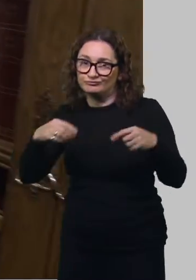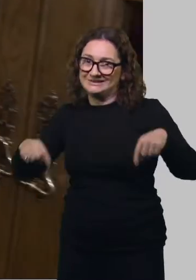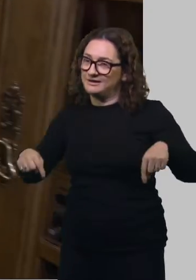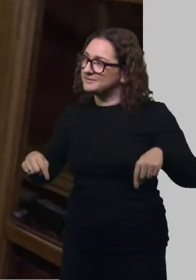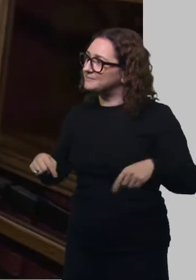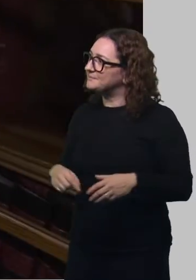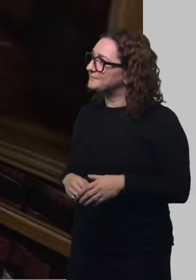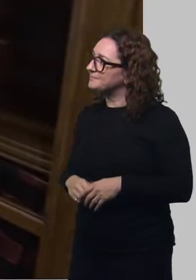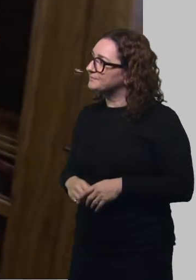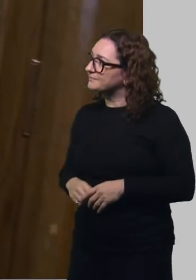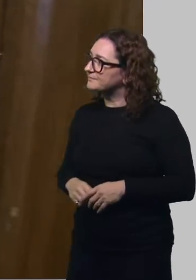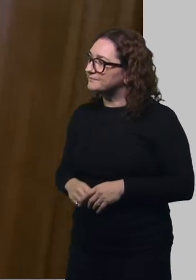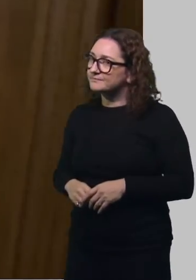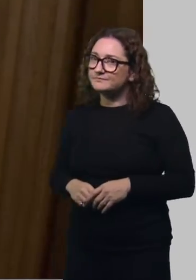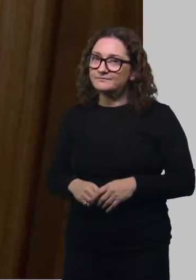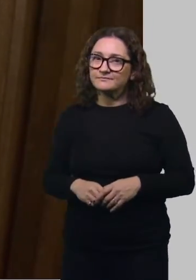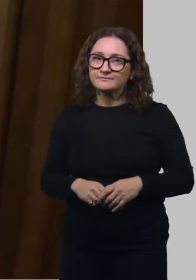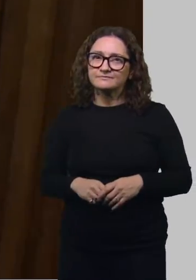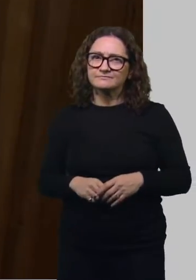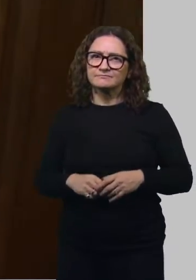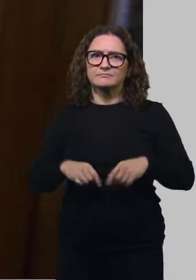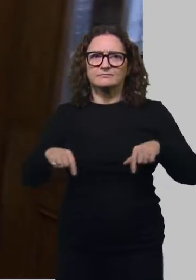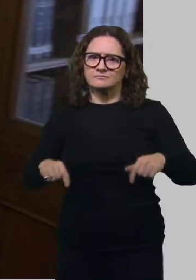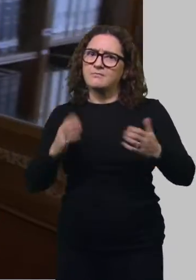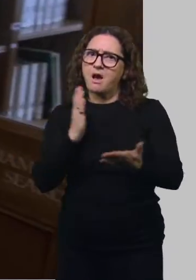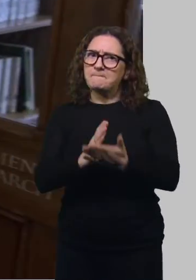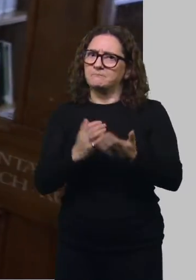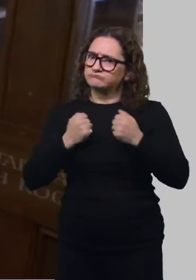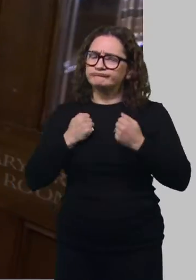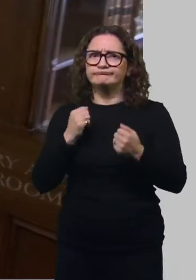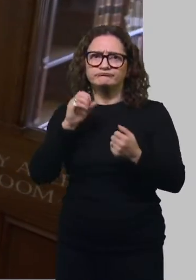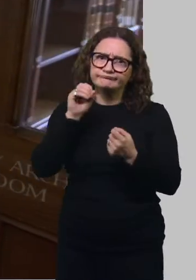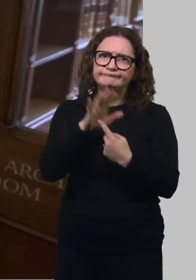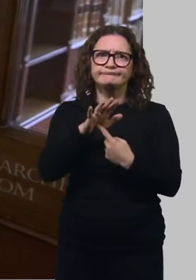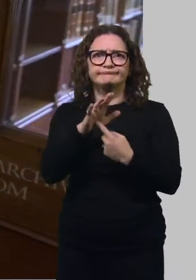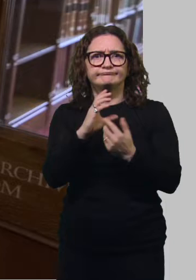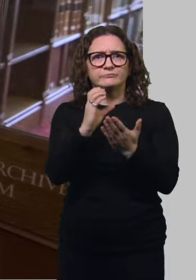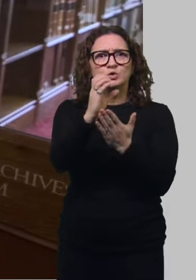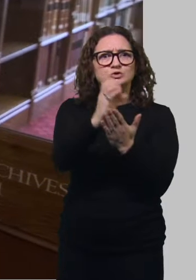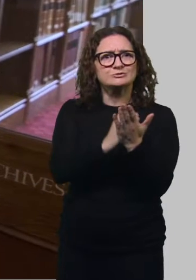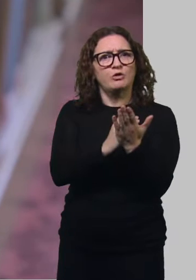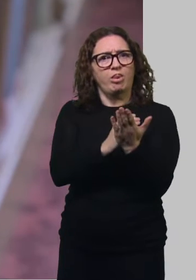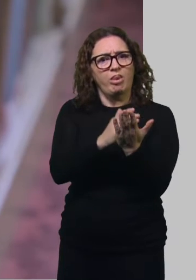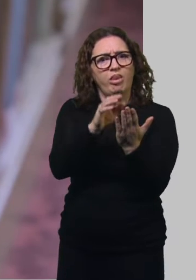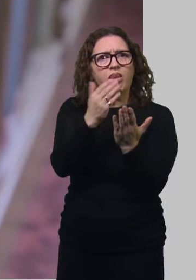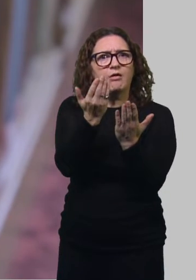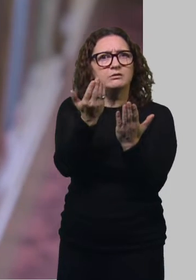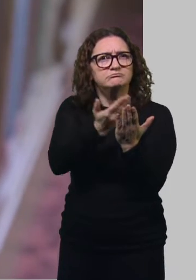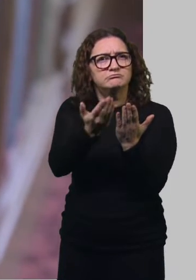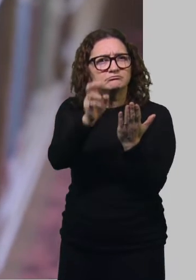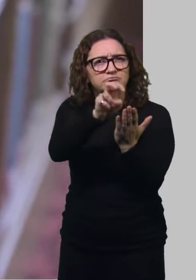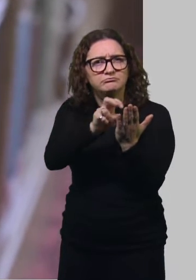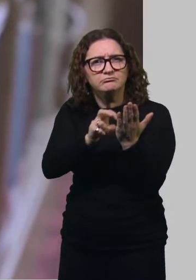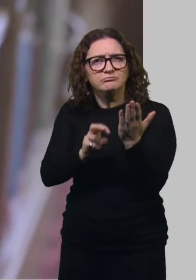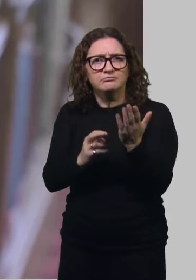room. The Parliamentary Archives hold some of our most important constitutional documents, as well as many other documents that govern the lives of people